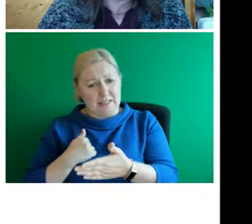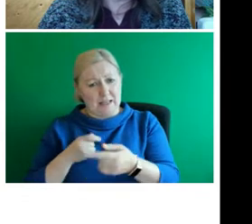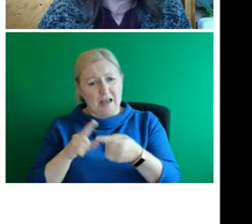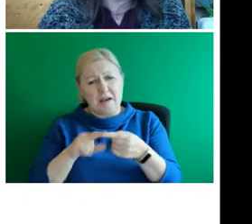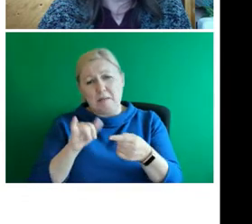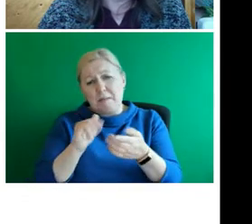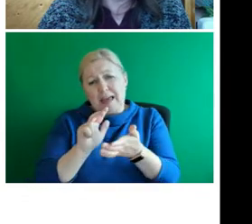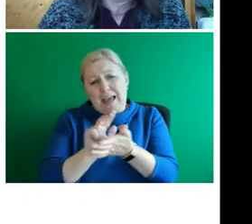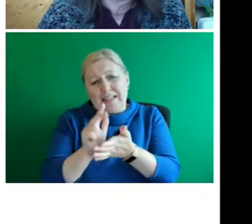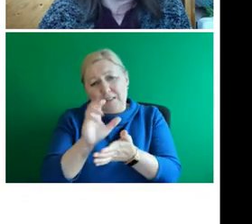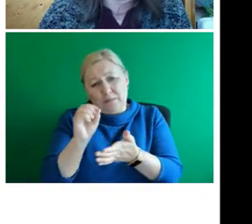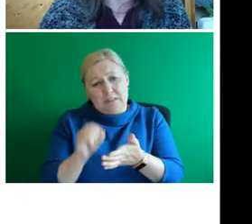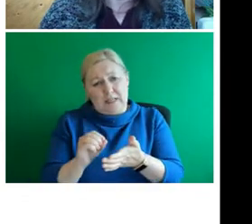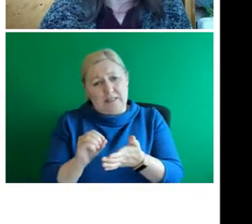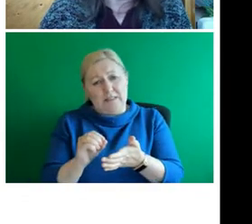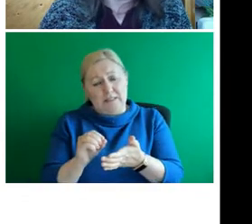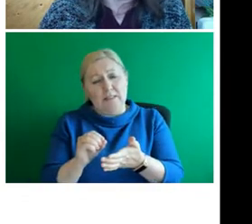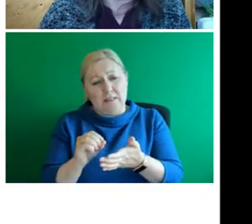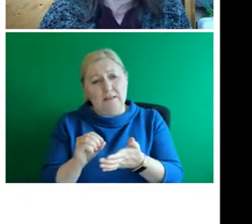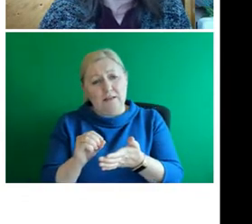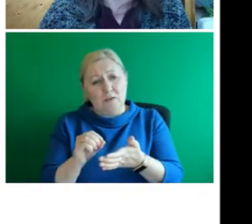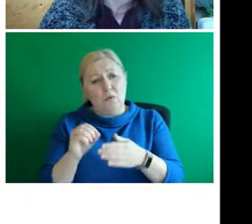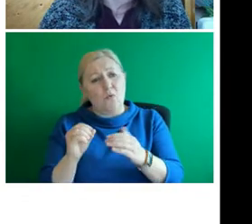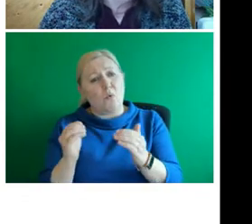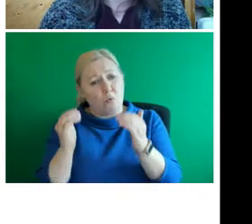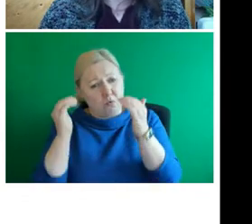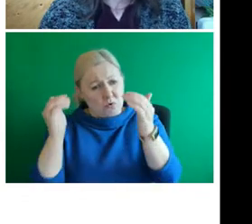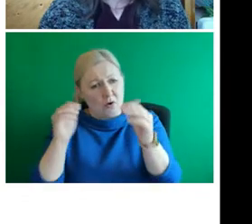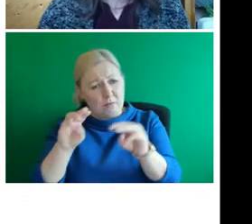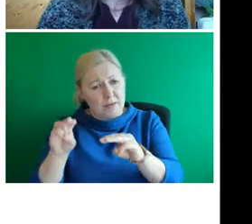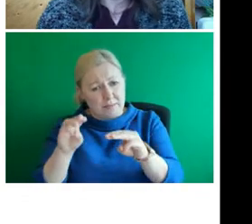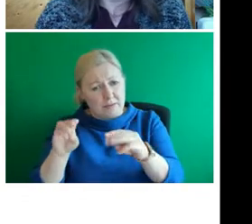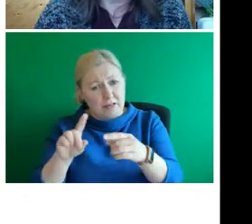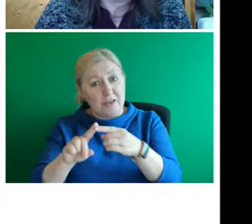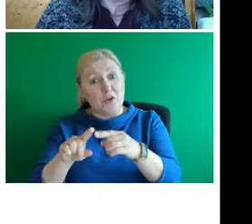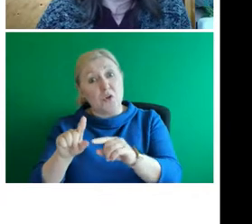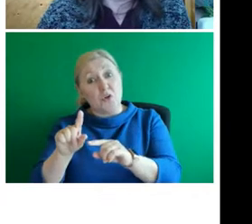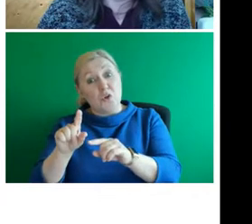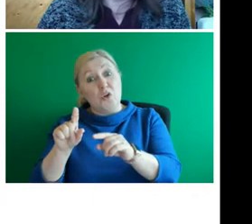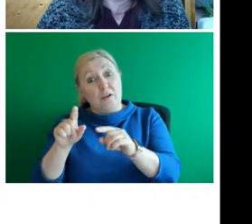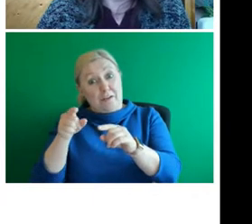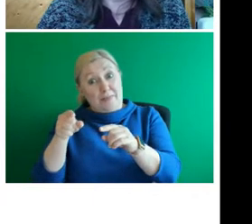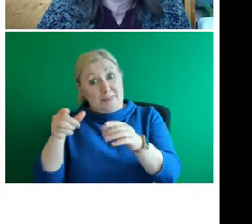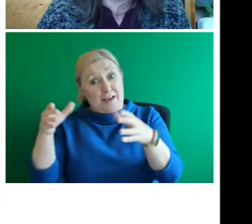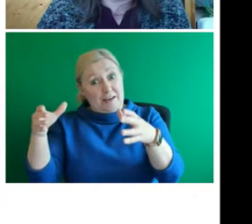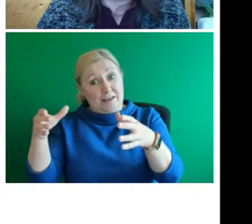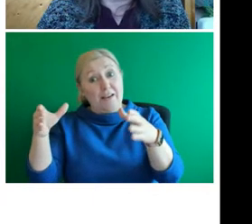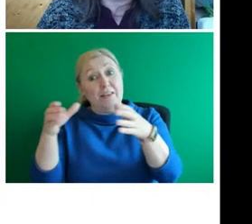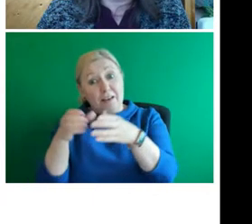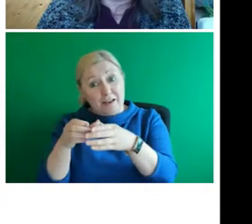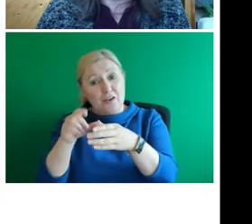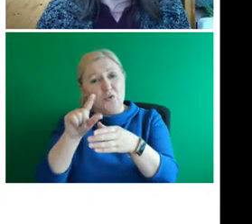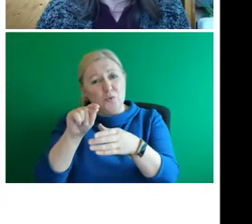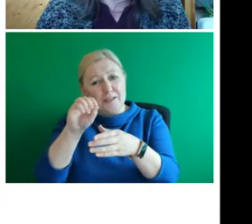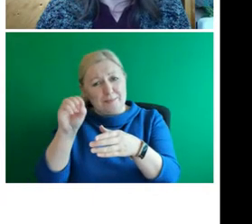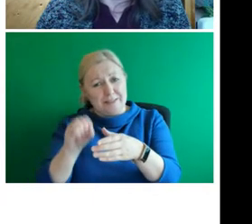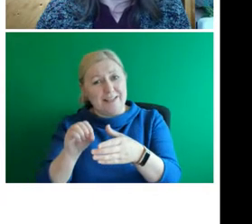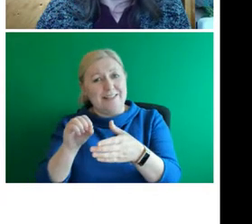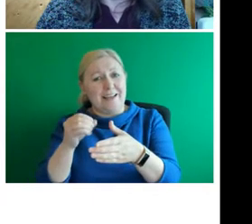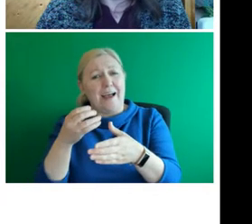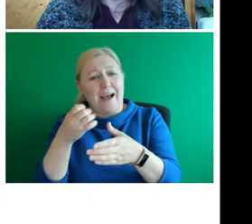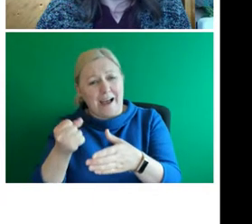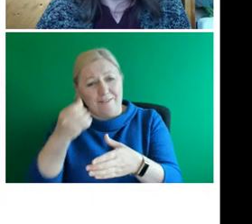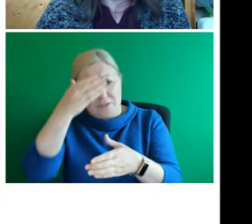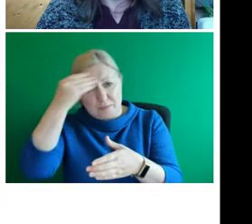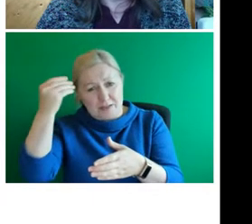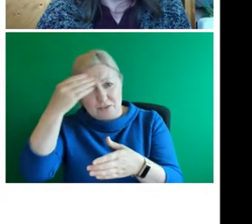estimated just over 20,000 people living with dementia. And looking at rural challenges and strengths,